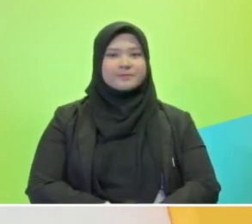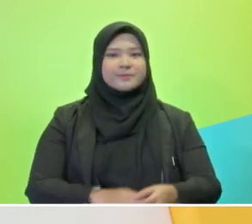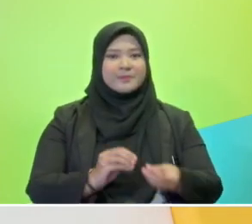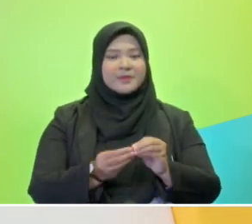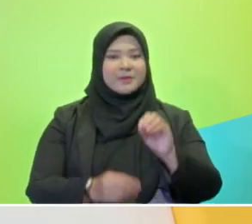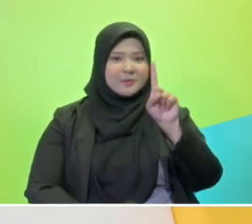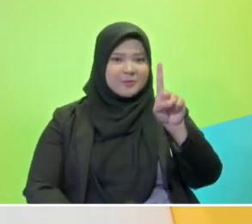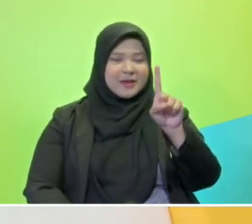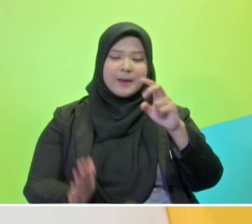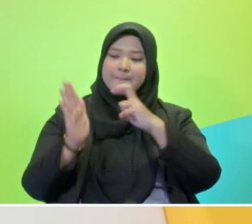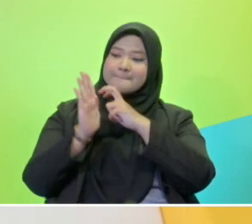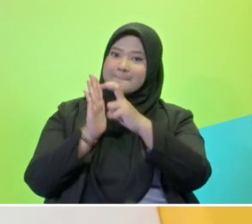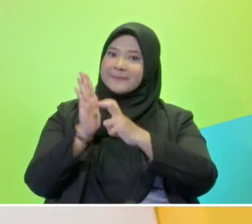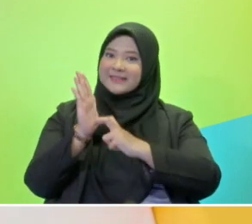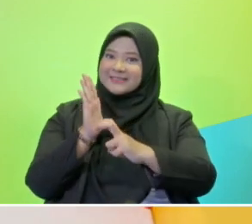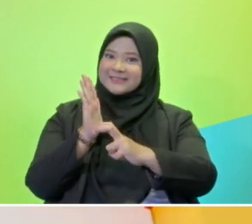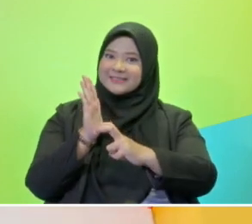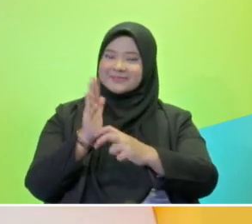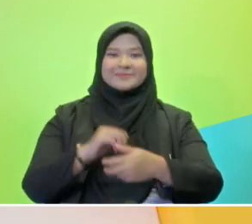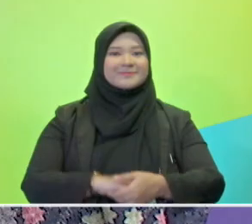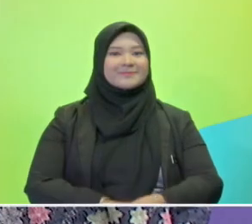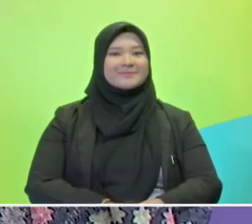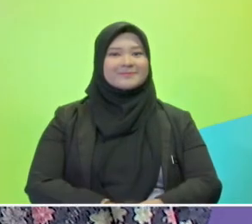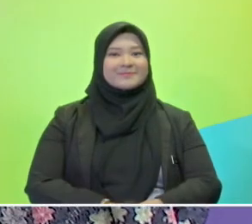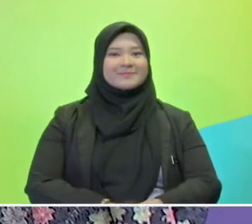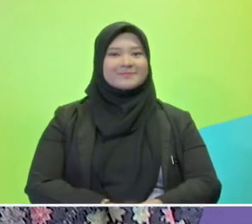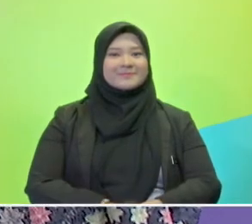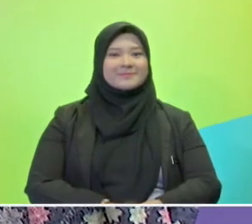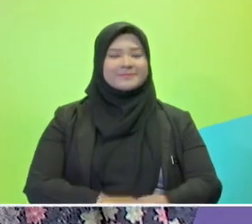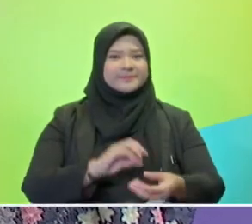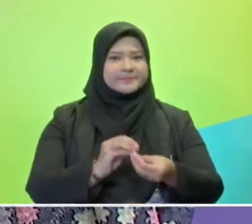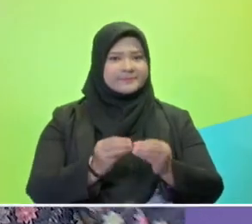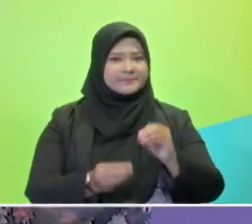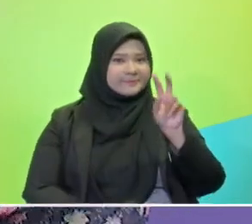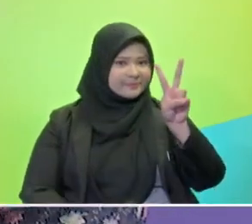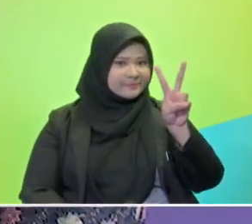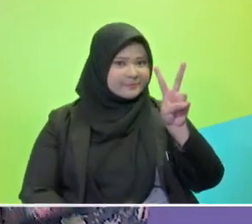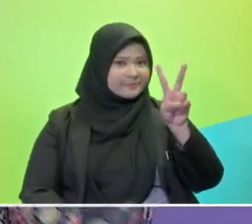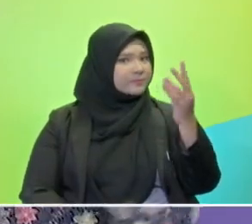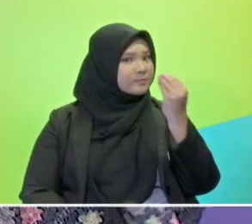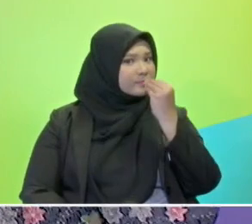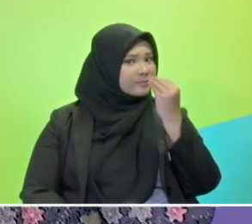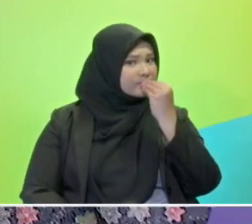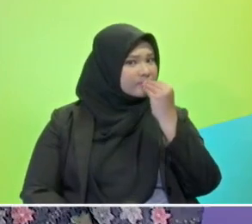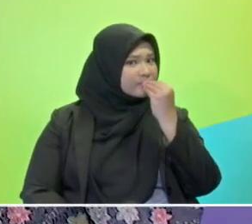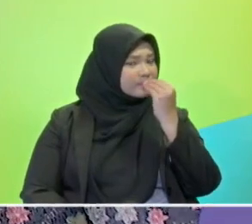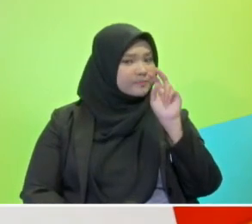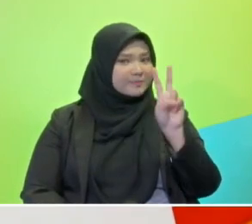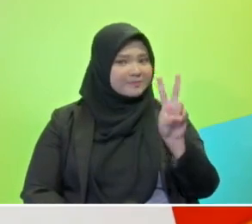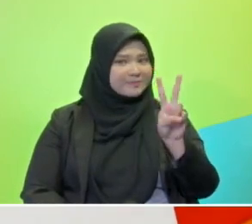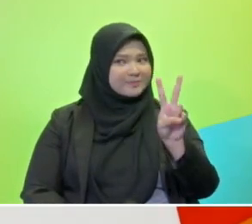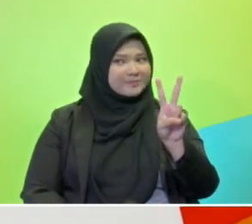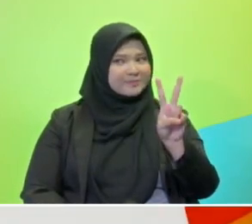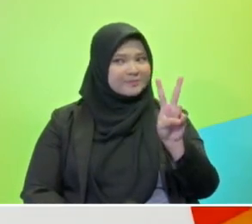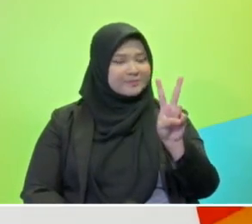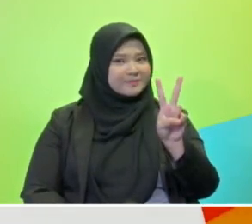Very good, pizza. Okay, can we have Al-Fateh to give us the second food? From the